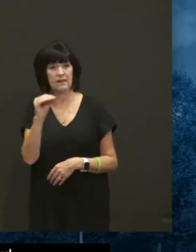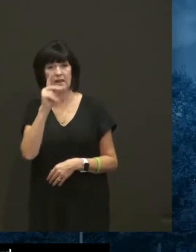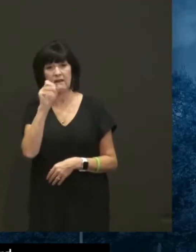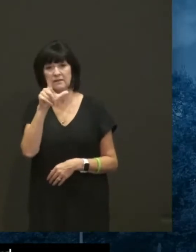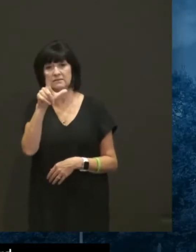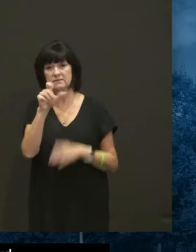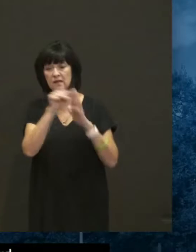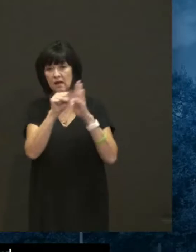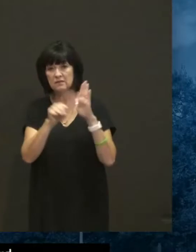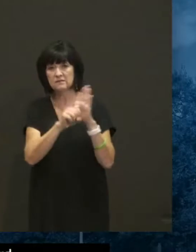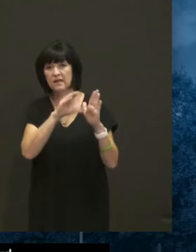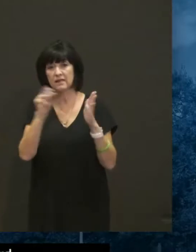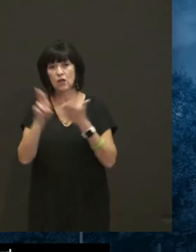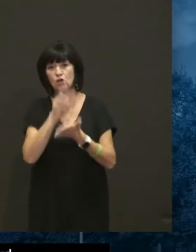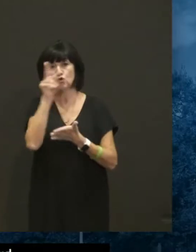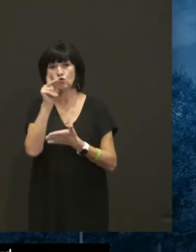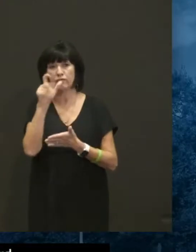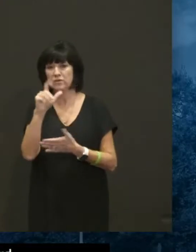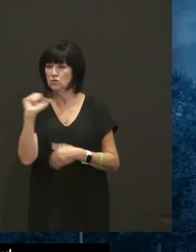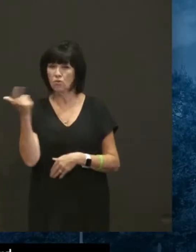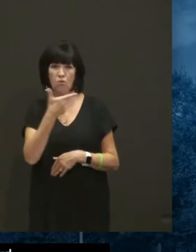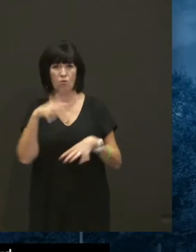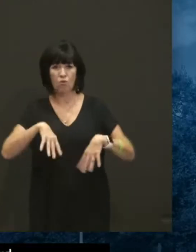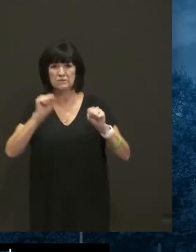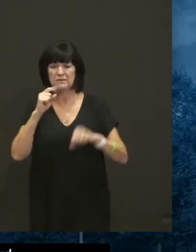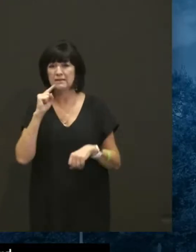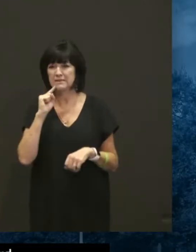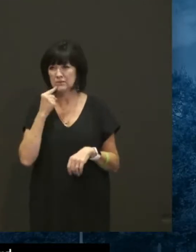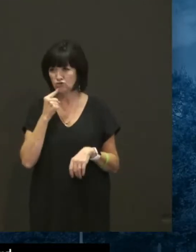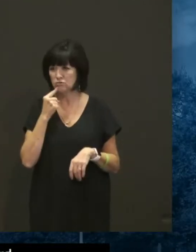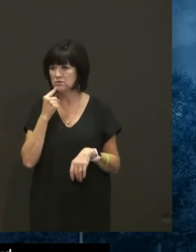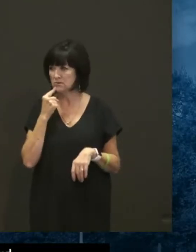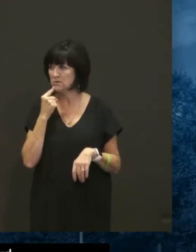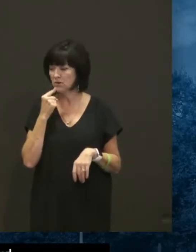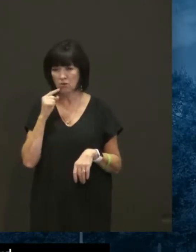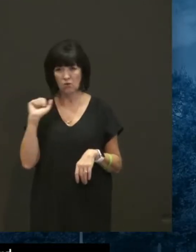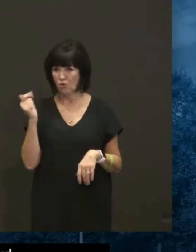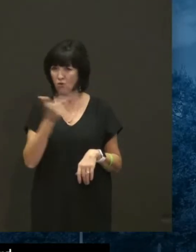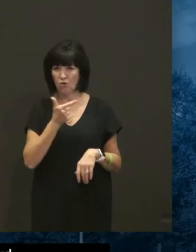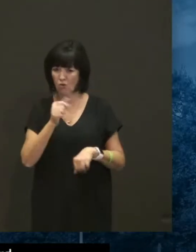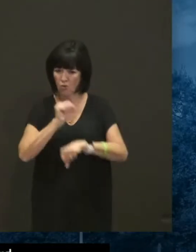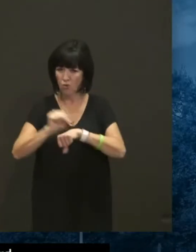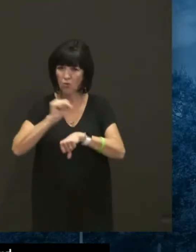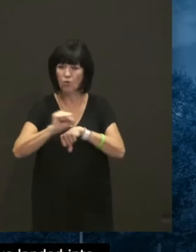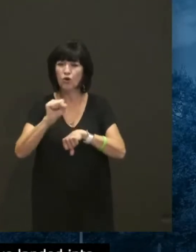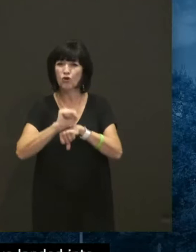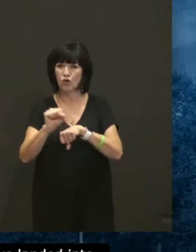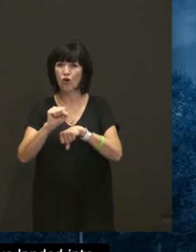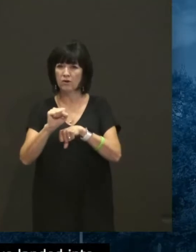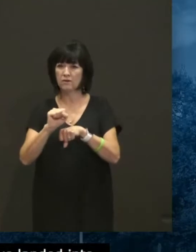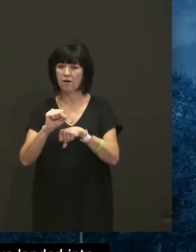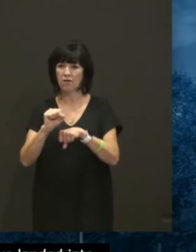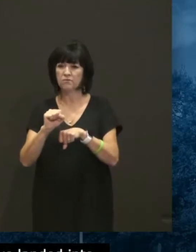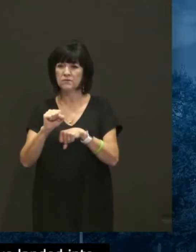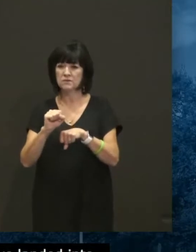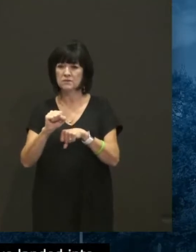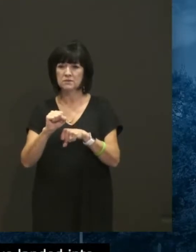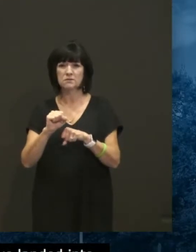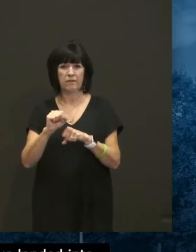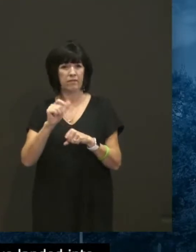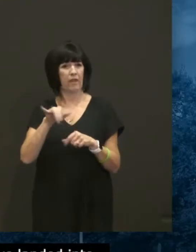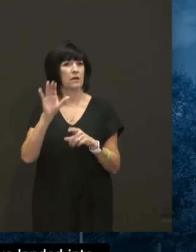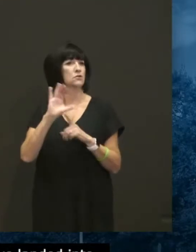UD have all really leaned into this, and the culture of